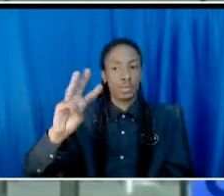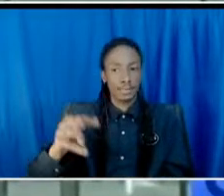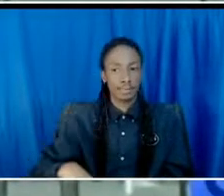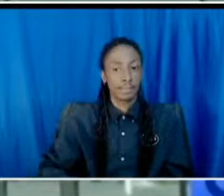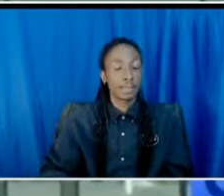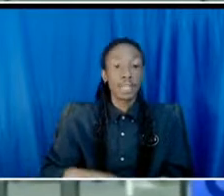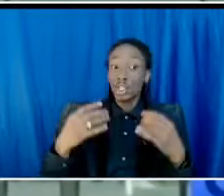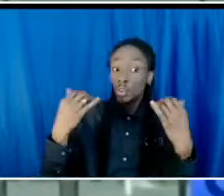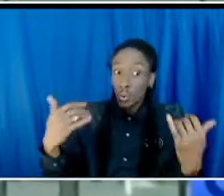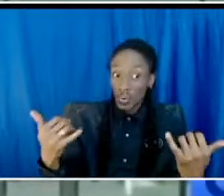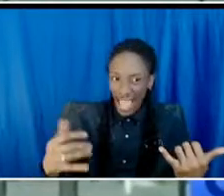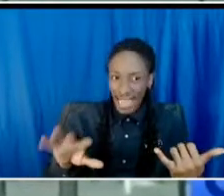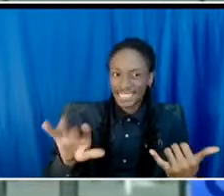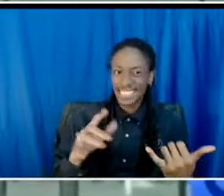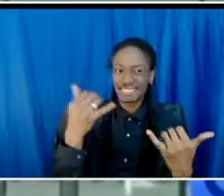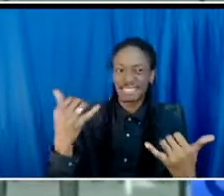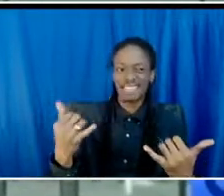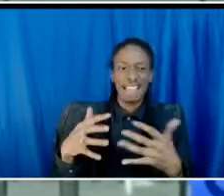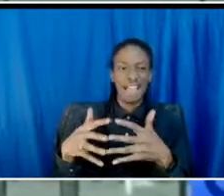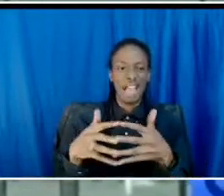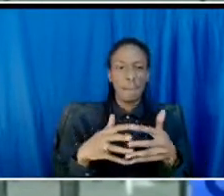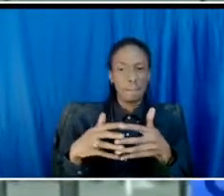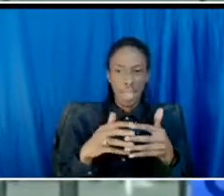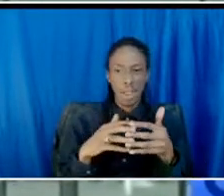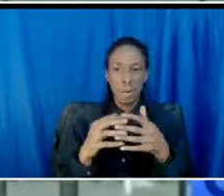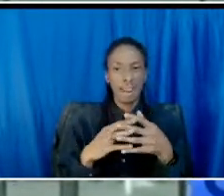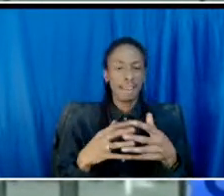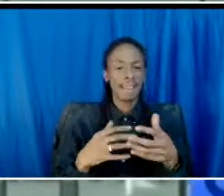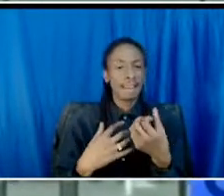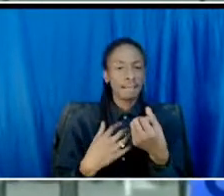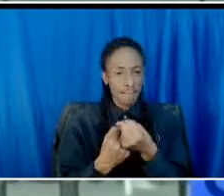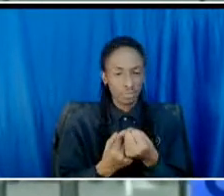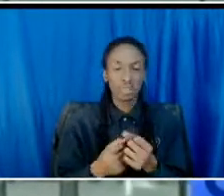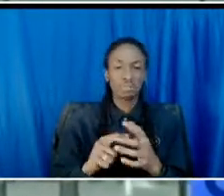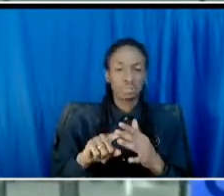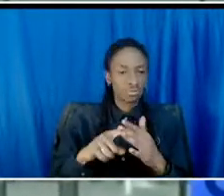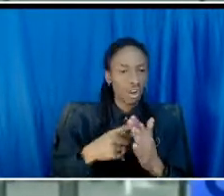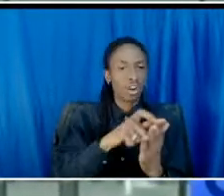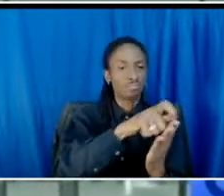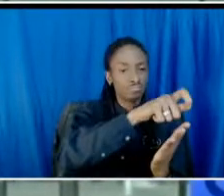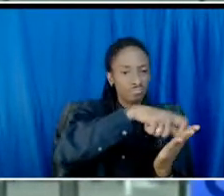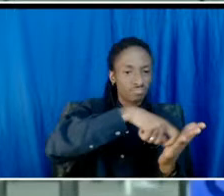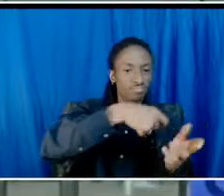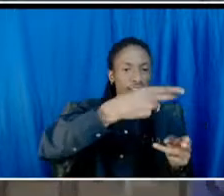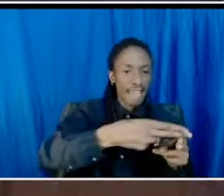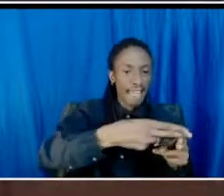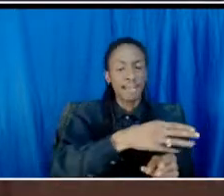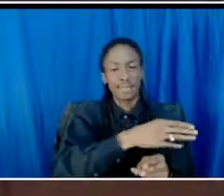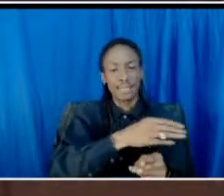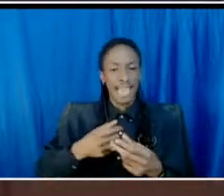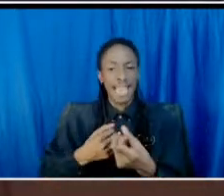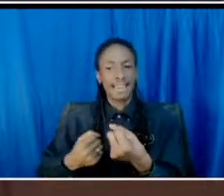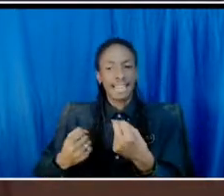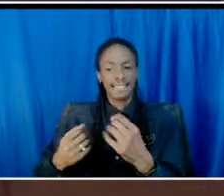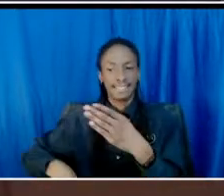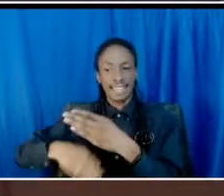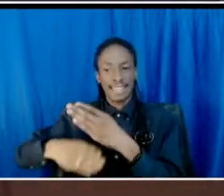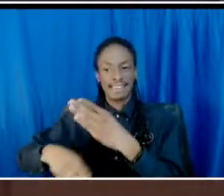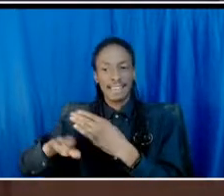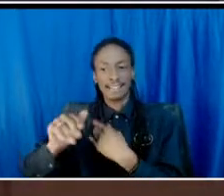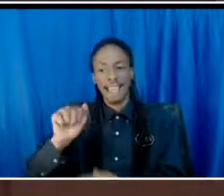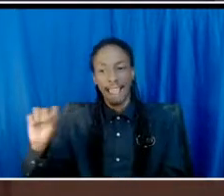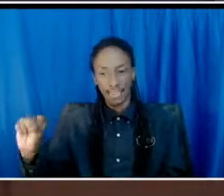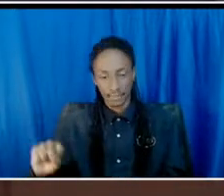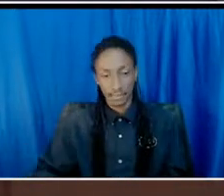the day American patriots start taking down names and kicking ass. Mr. Donahue,